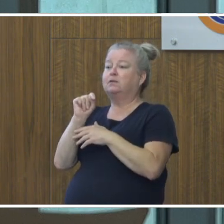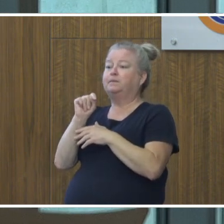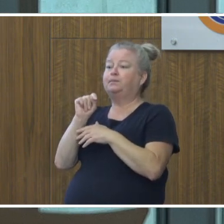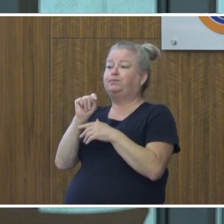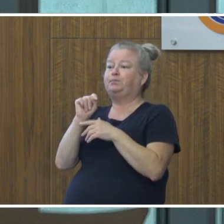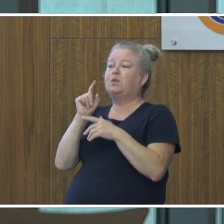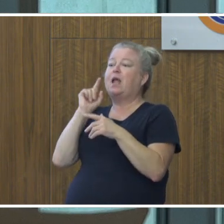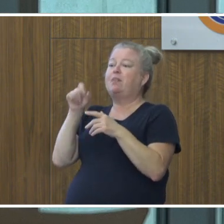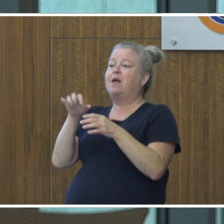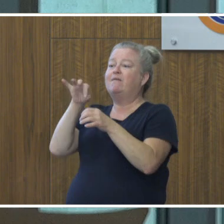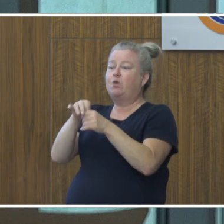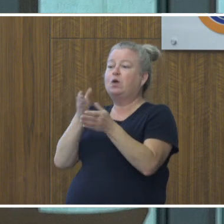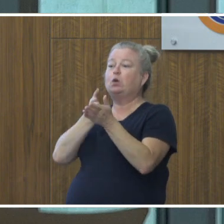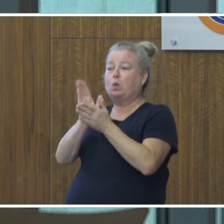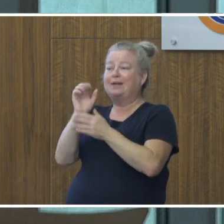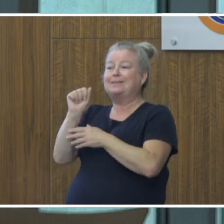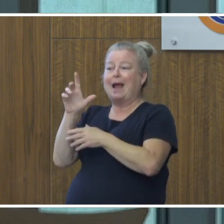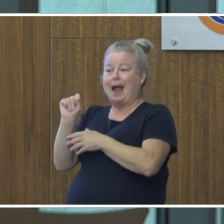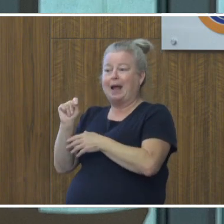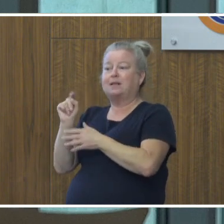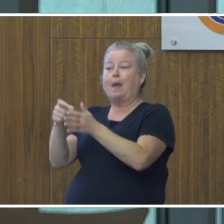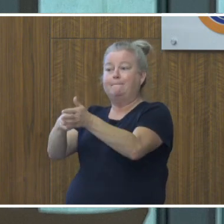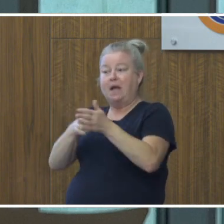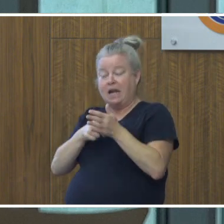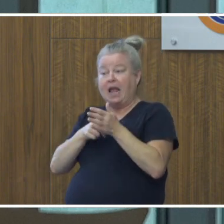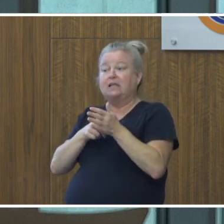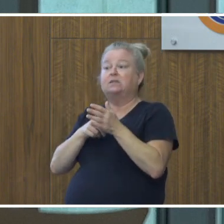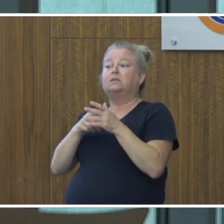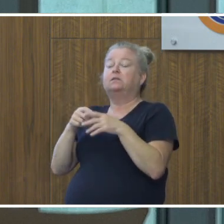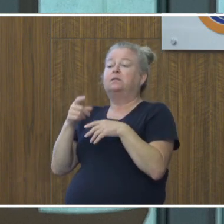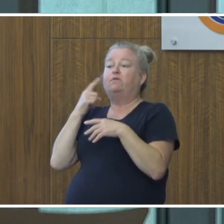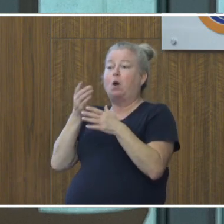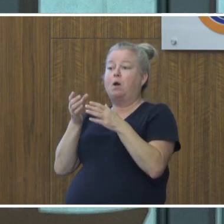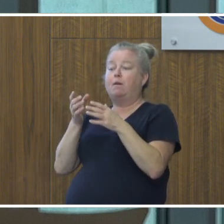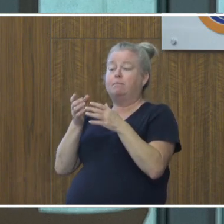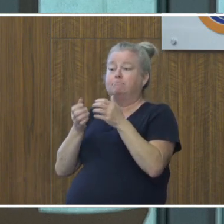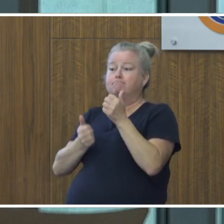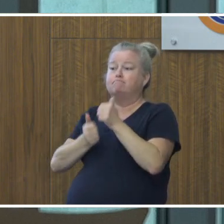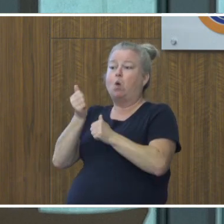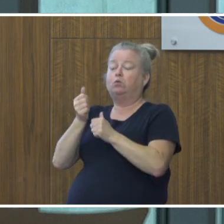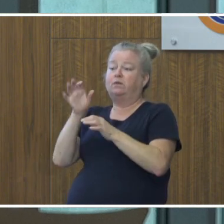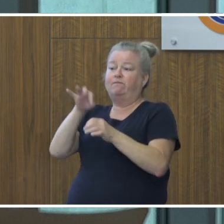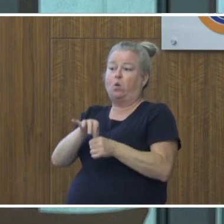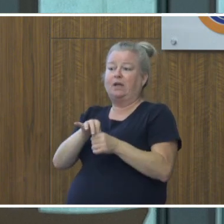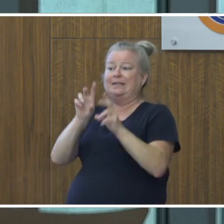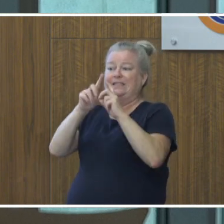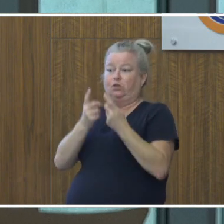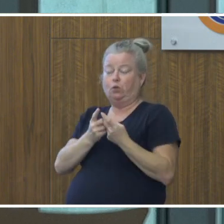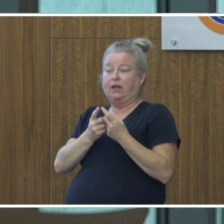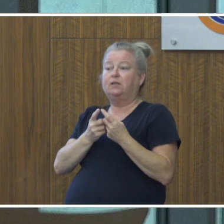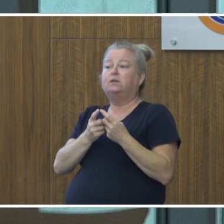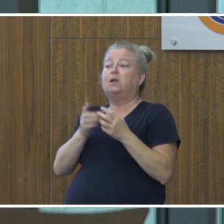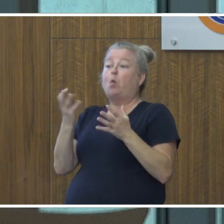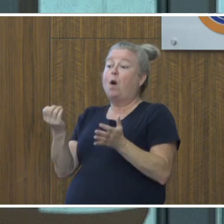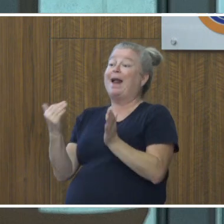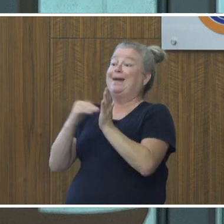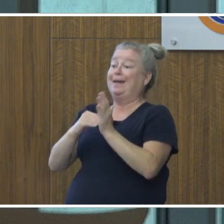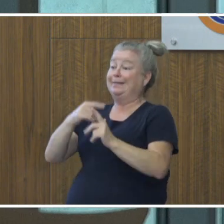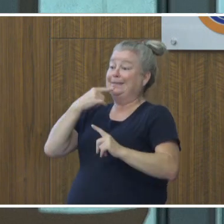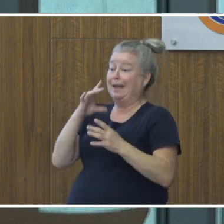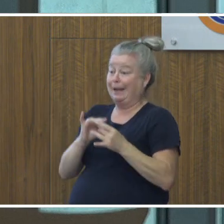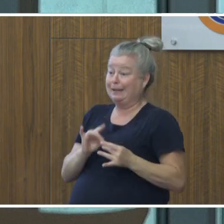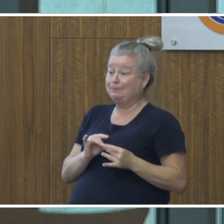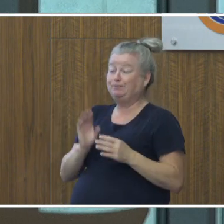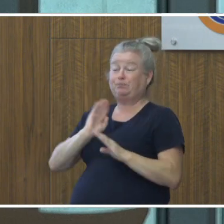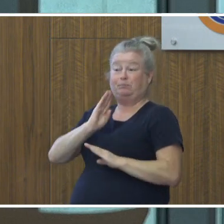mandates the creation of minority-majority districts for precisely these situations. So just want to reiterate that the board must